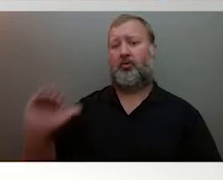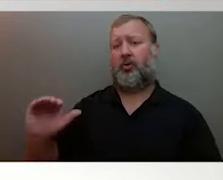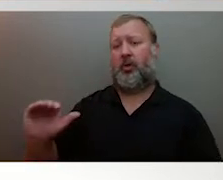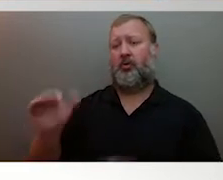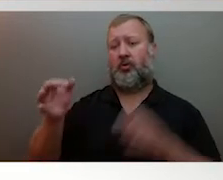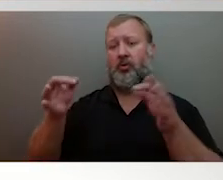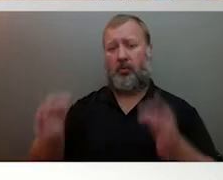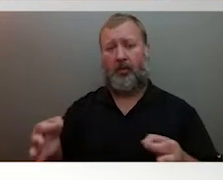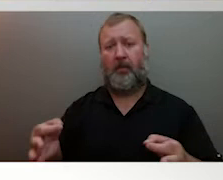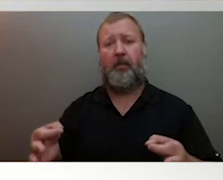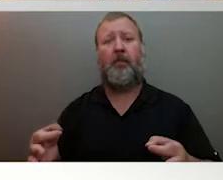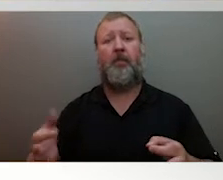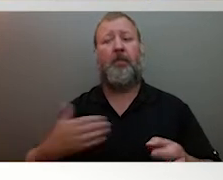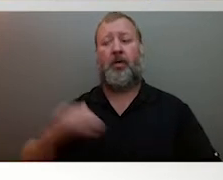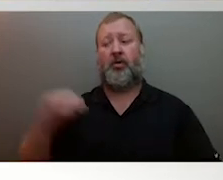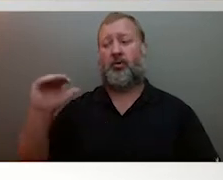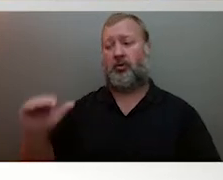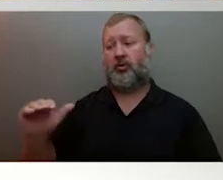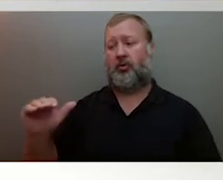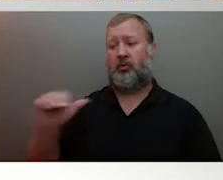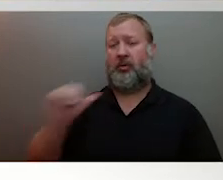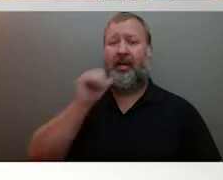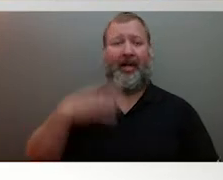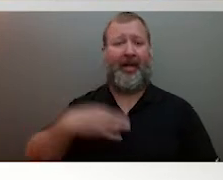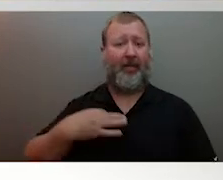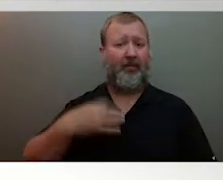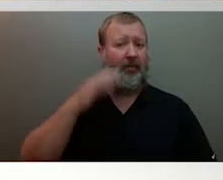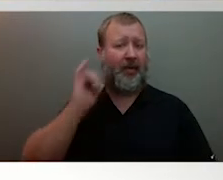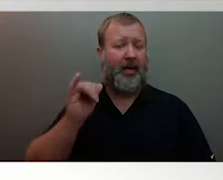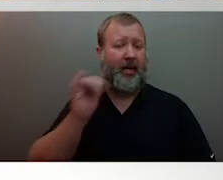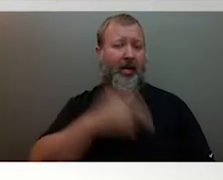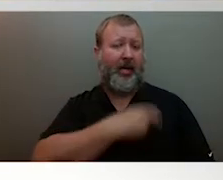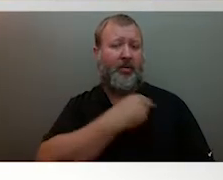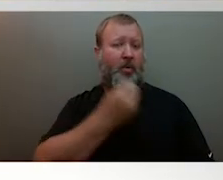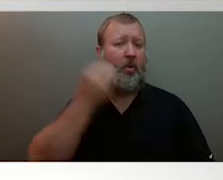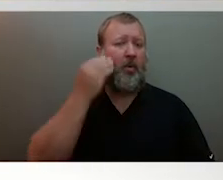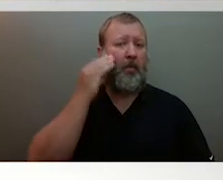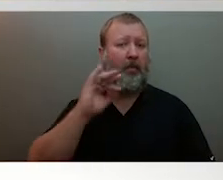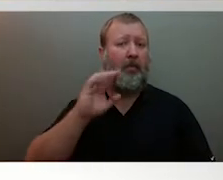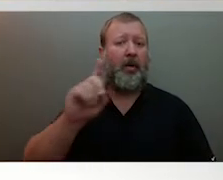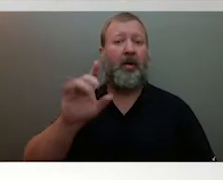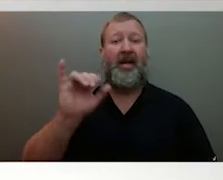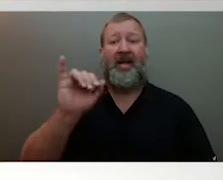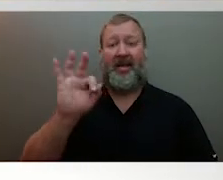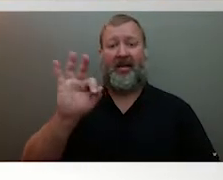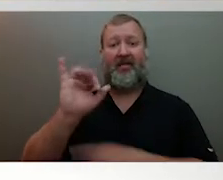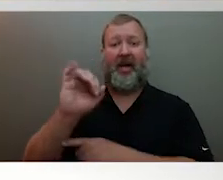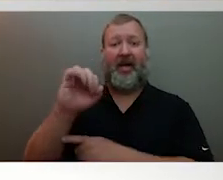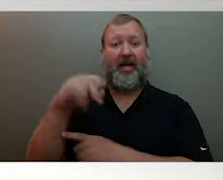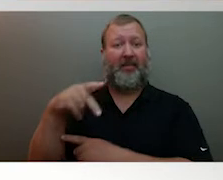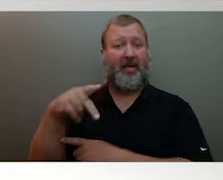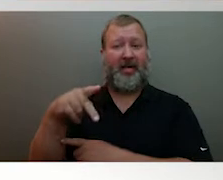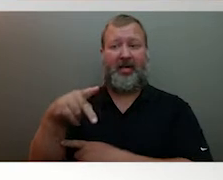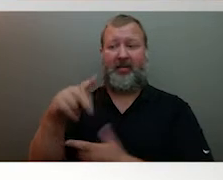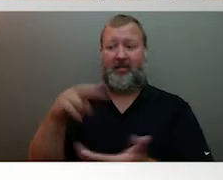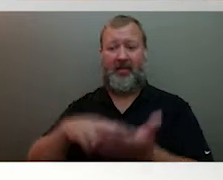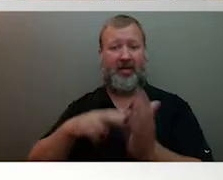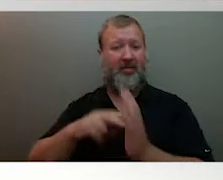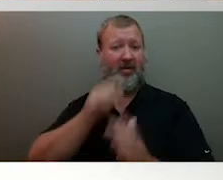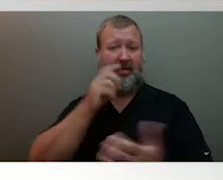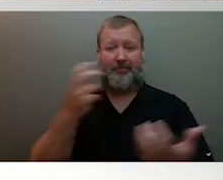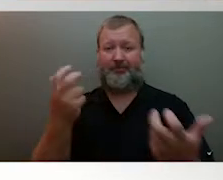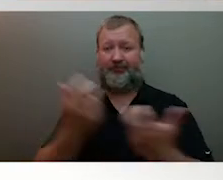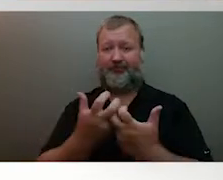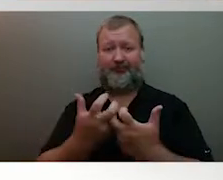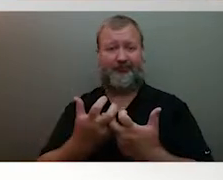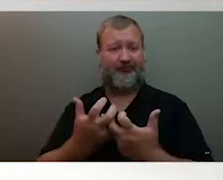it is determined that my child is ineligible for hospital homebound? If the IEP does not find the student eligible, if the